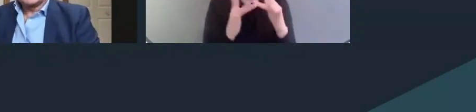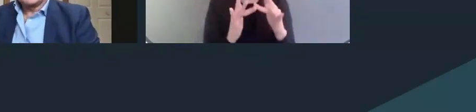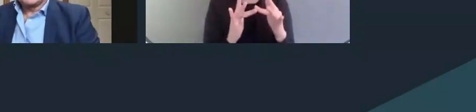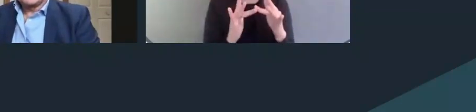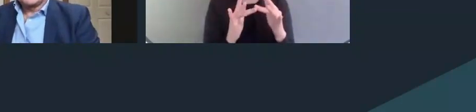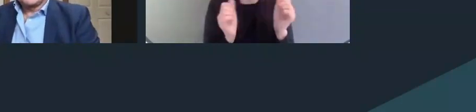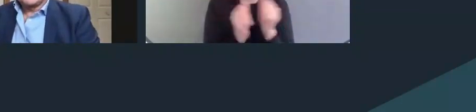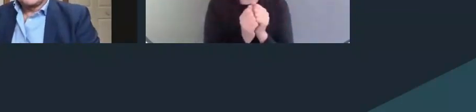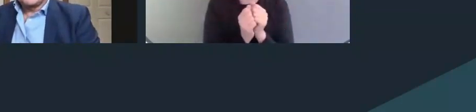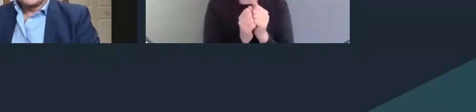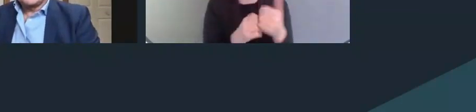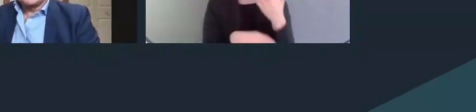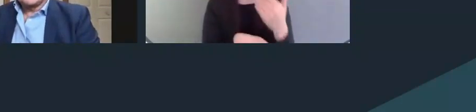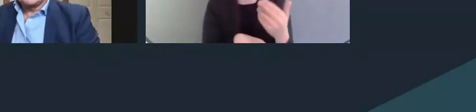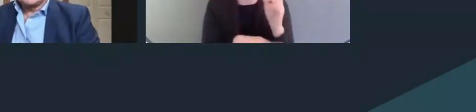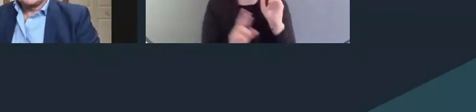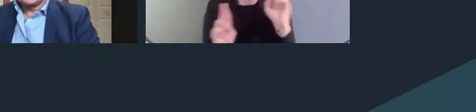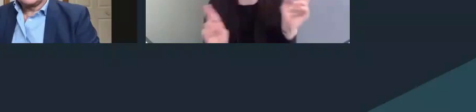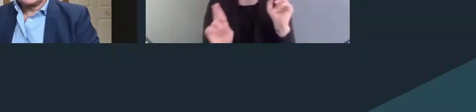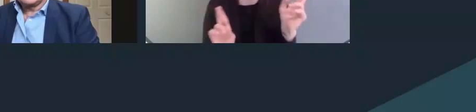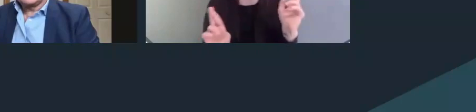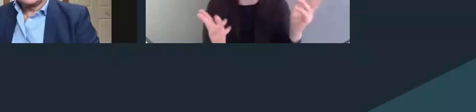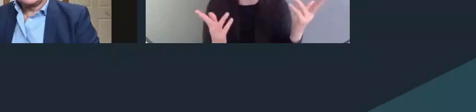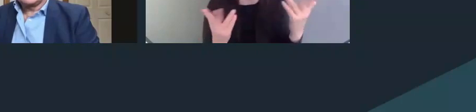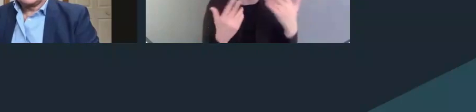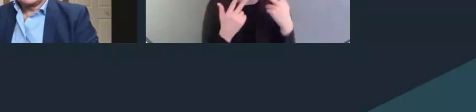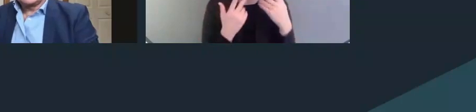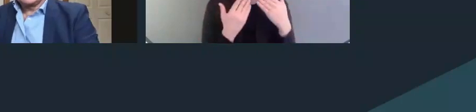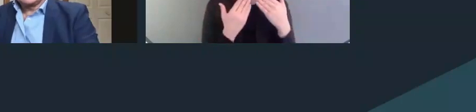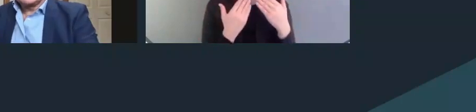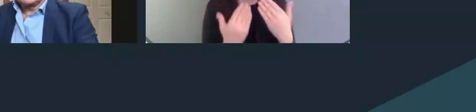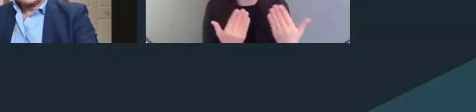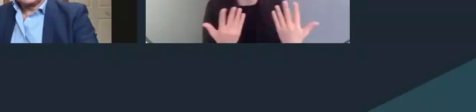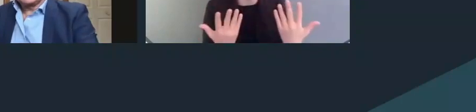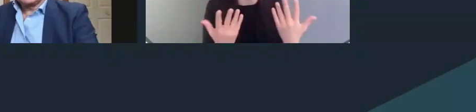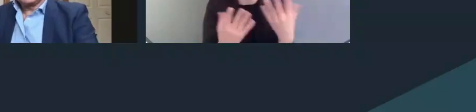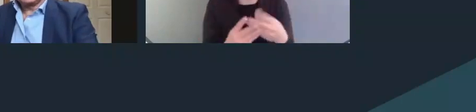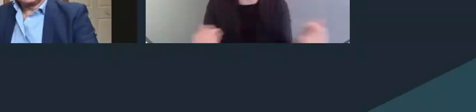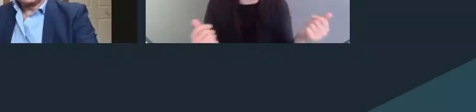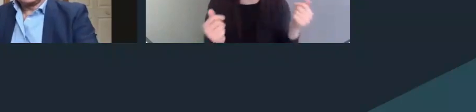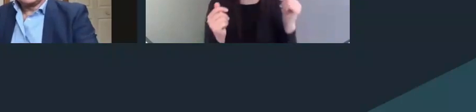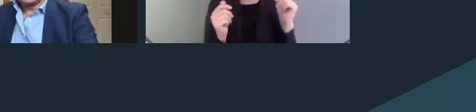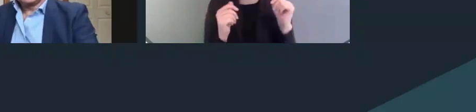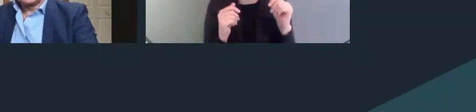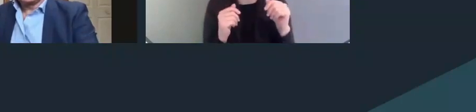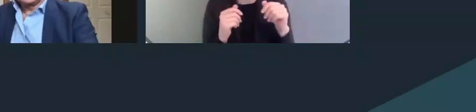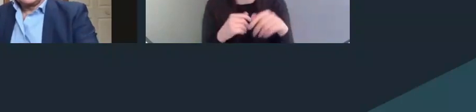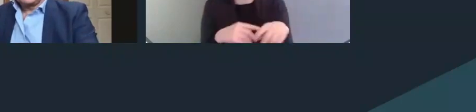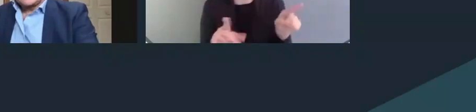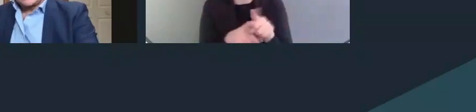that we can offer, and I think there are a few other universities that have it on the books if there's enough demand.